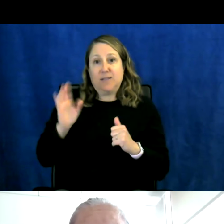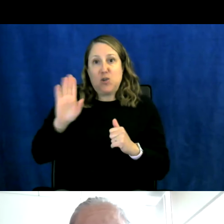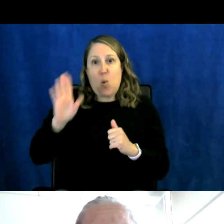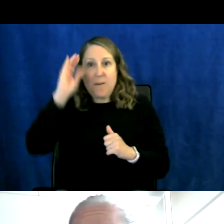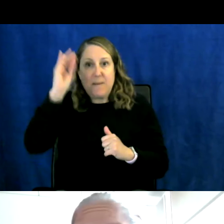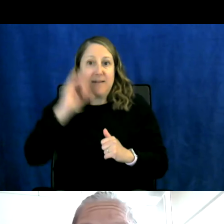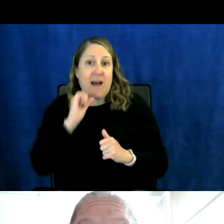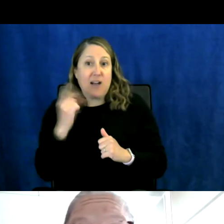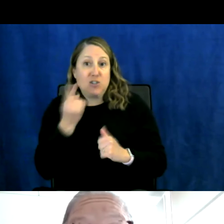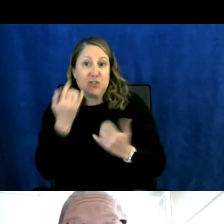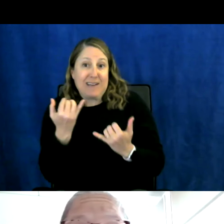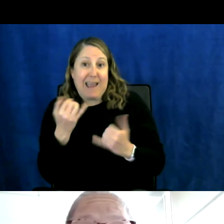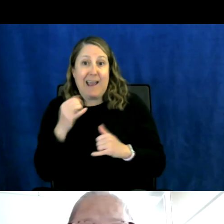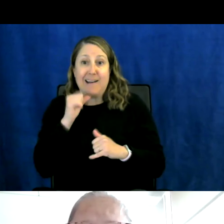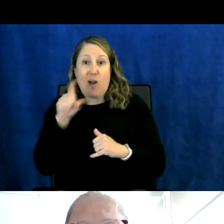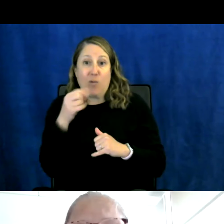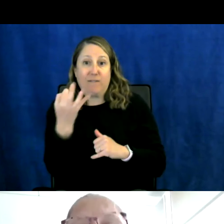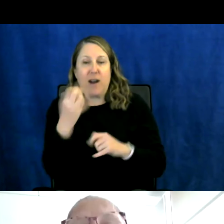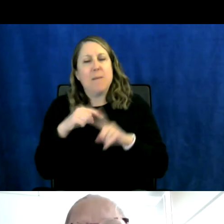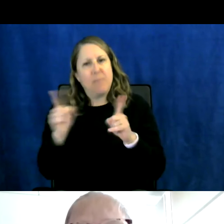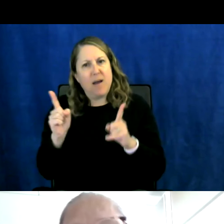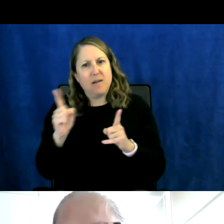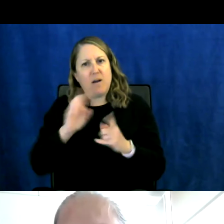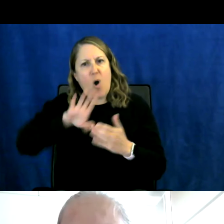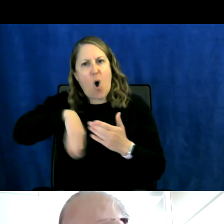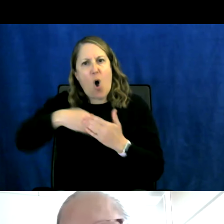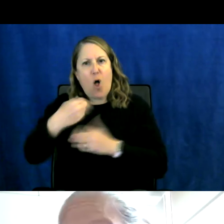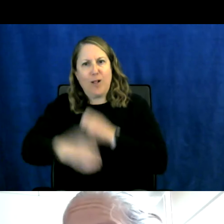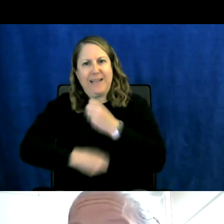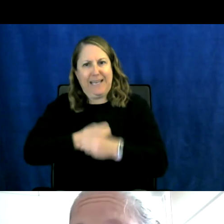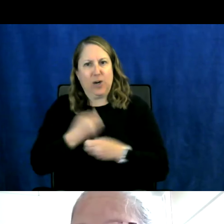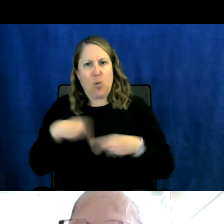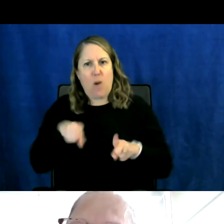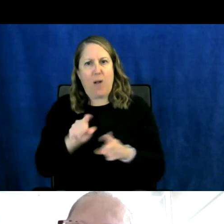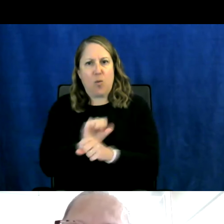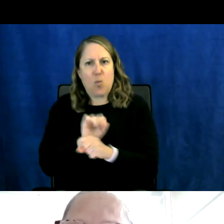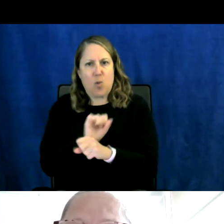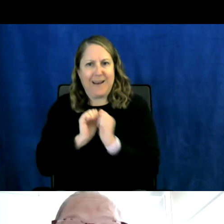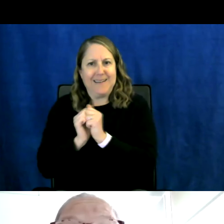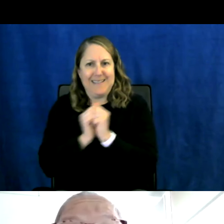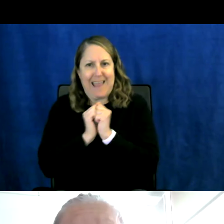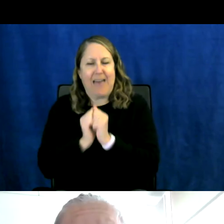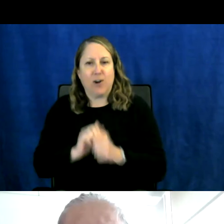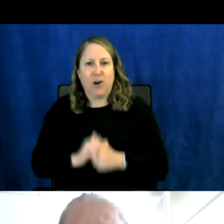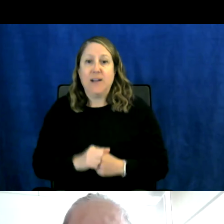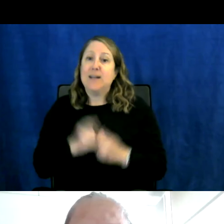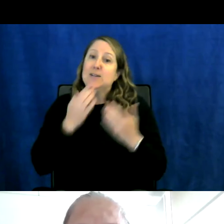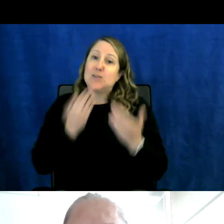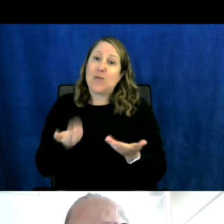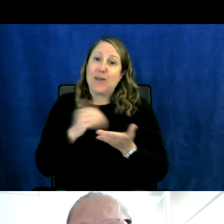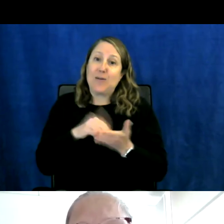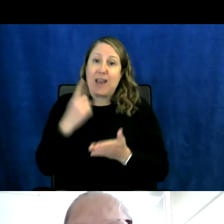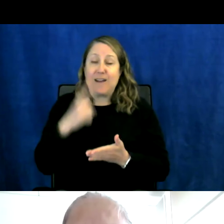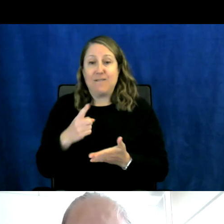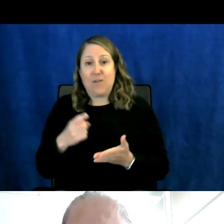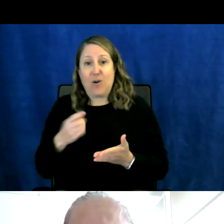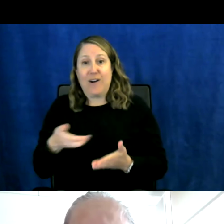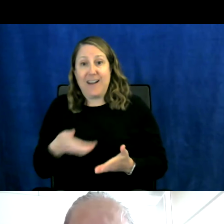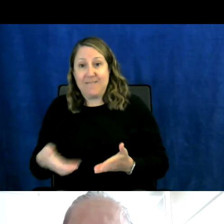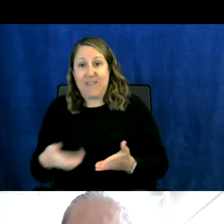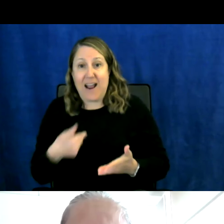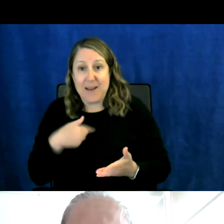is released, but throughout the year as we are working together in collaboration to lift up all of these efforts. So thank you again for having me,